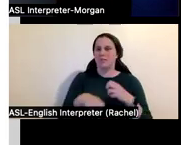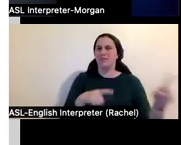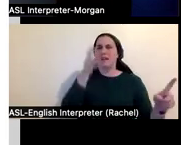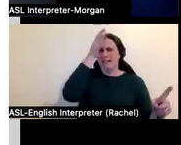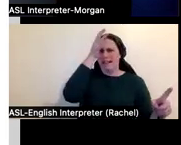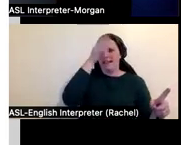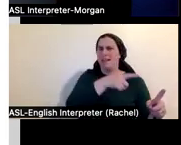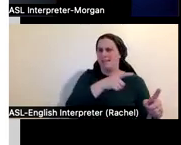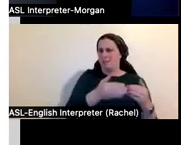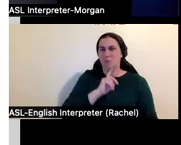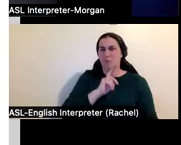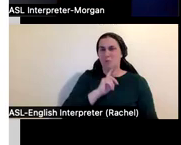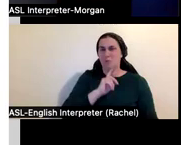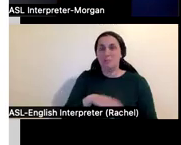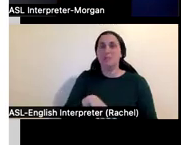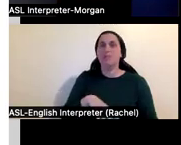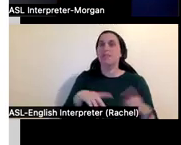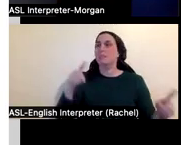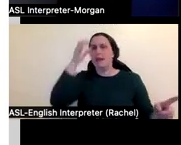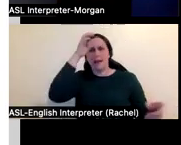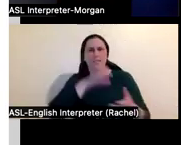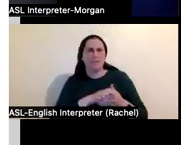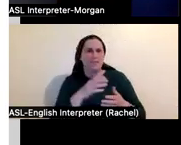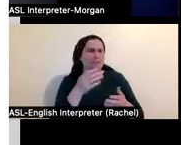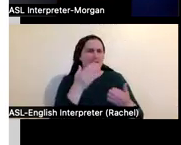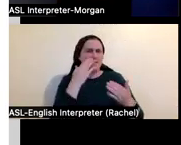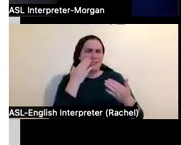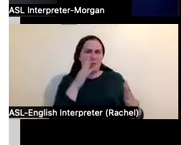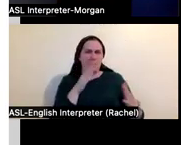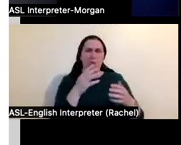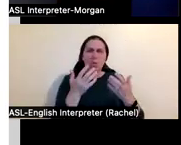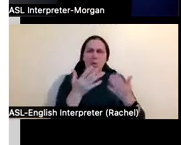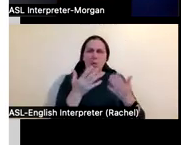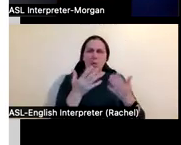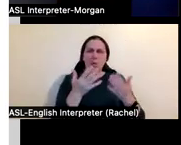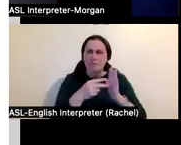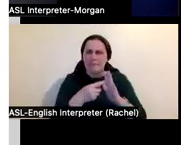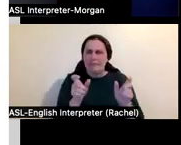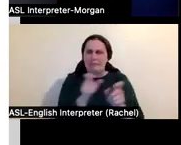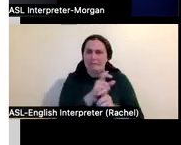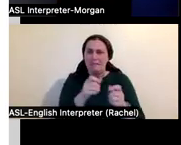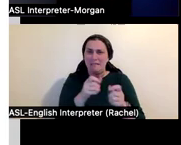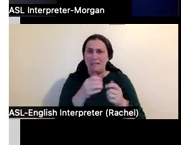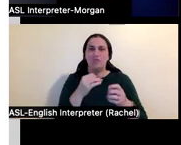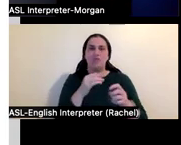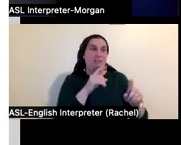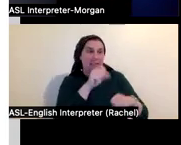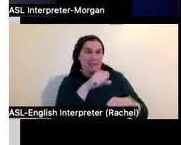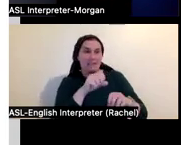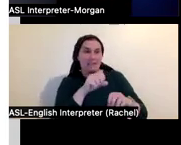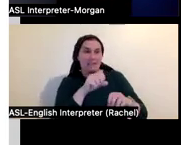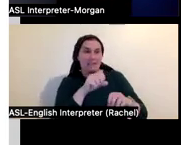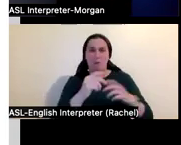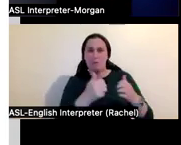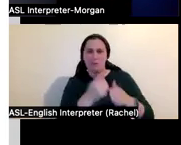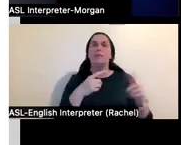husband never knows like which one is he asking. So this one is, hast du gut geschlafen? Answer is yes or no. But this one is, wie hast du geschlafen? How did